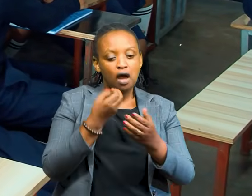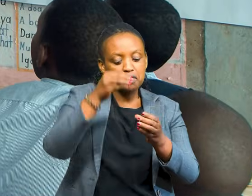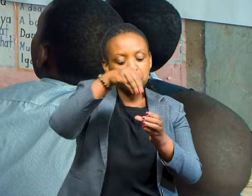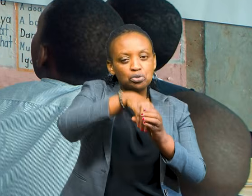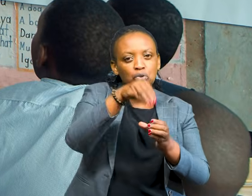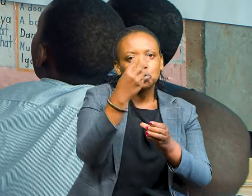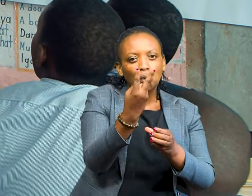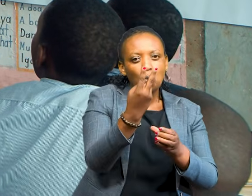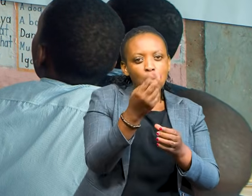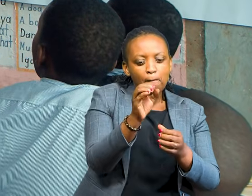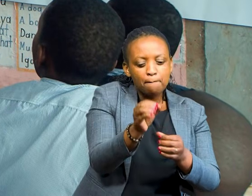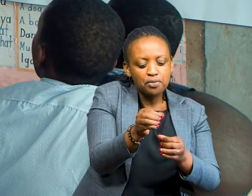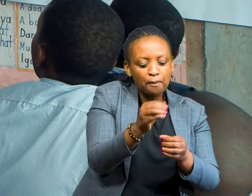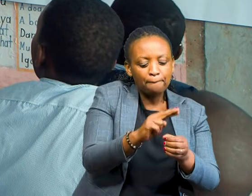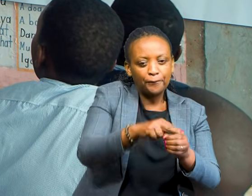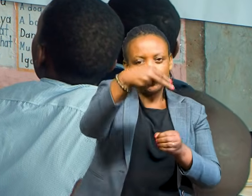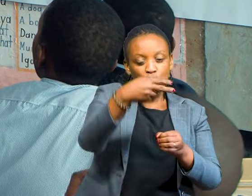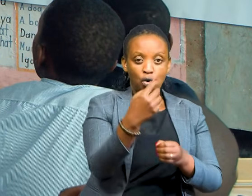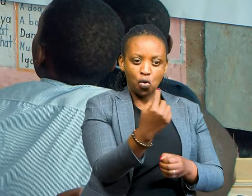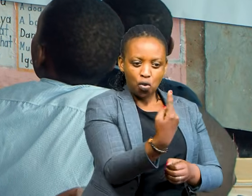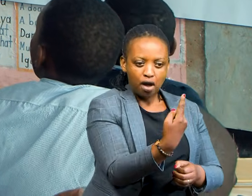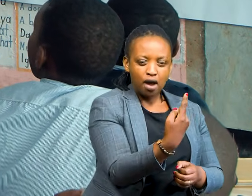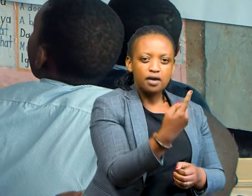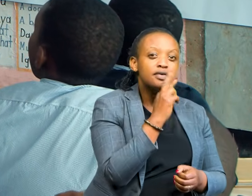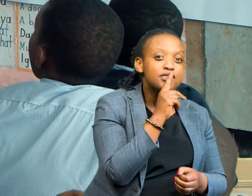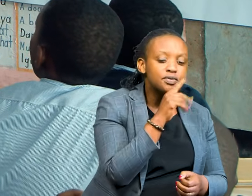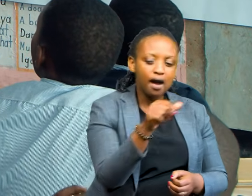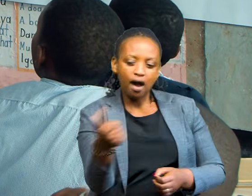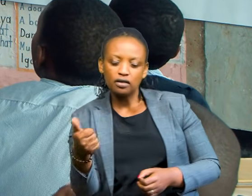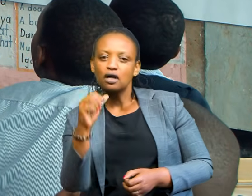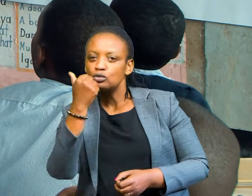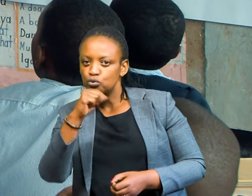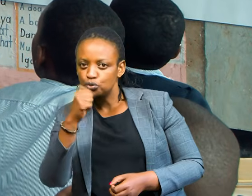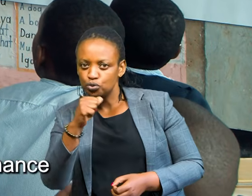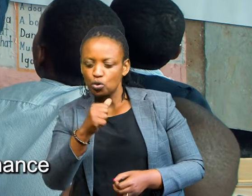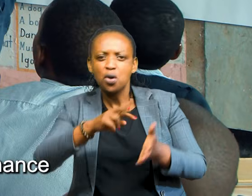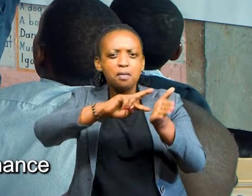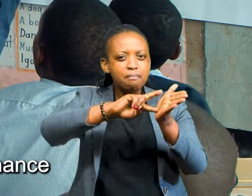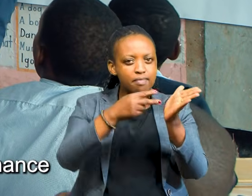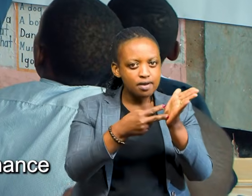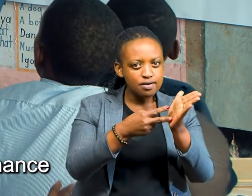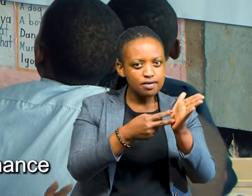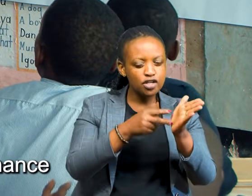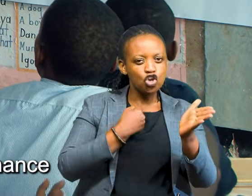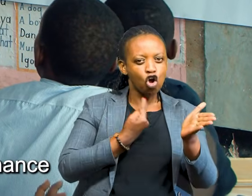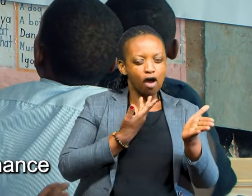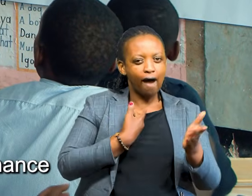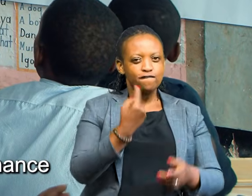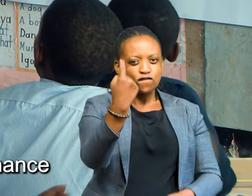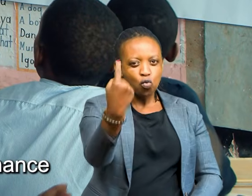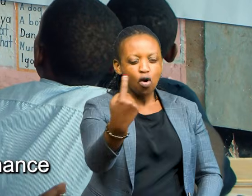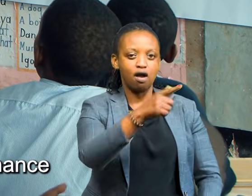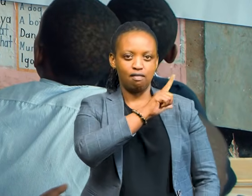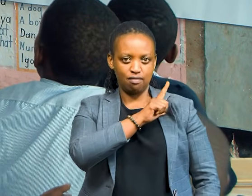2 bottle tops. One is another one. So that means that I only have